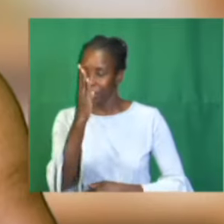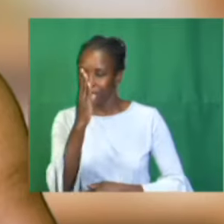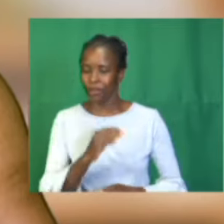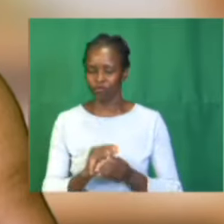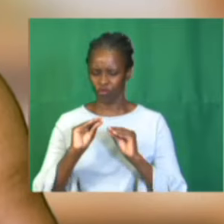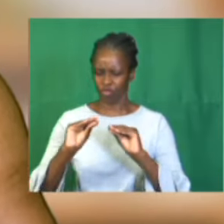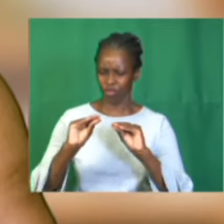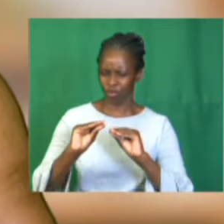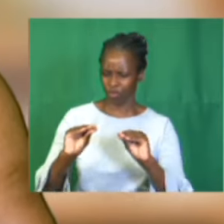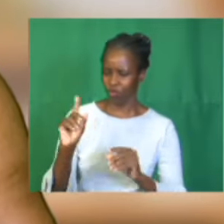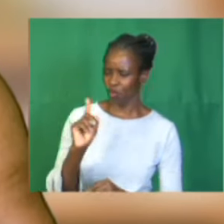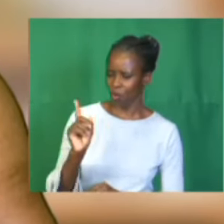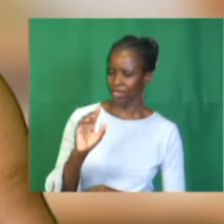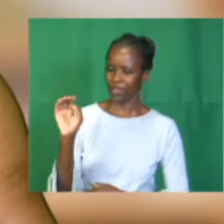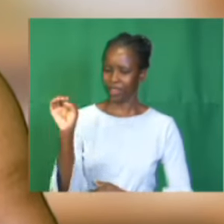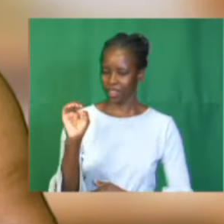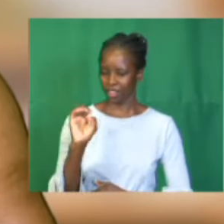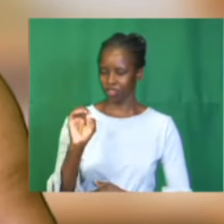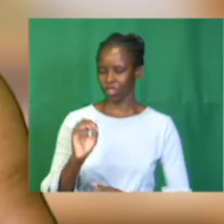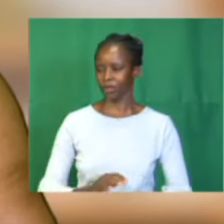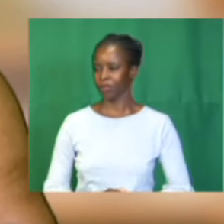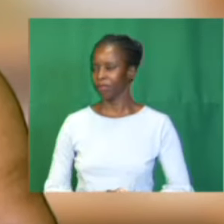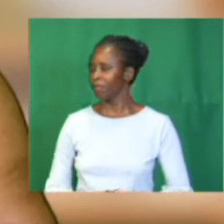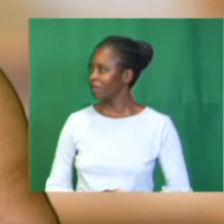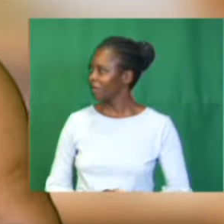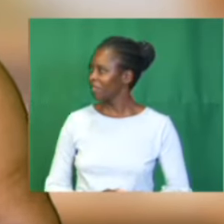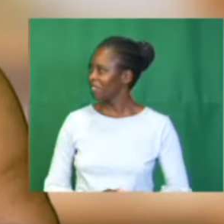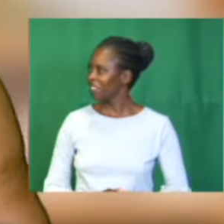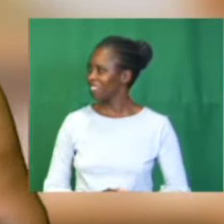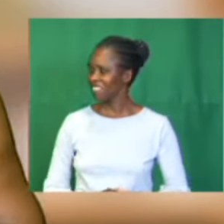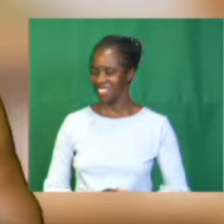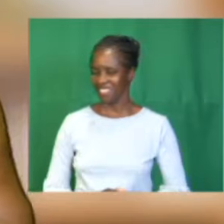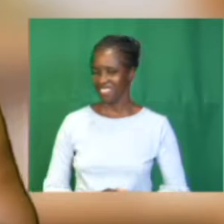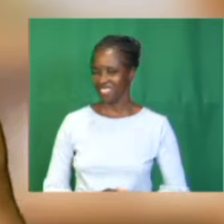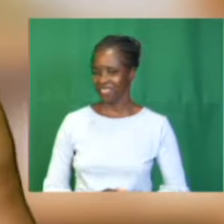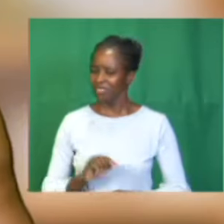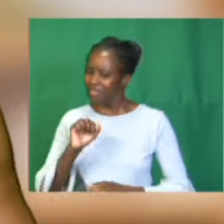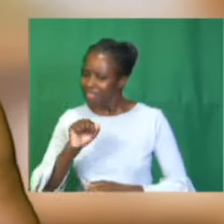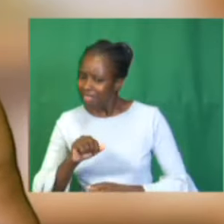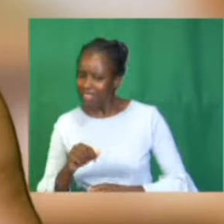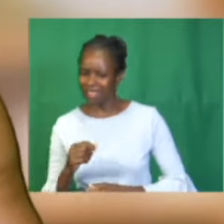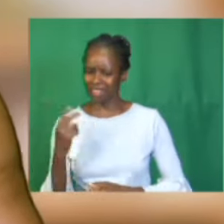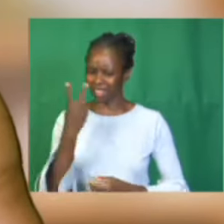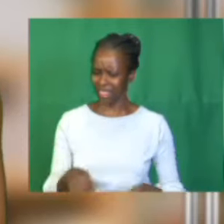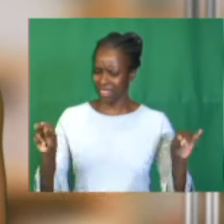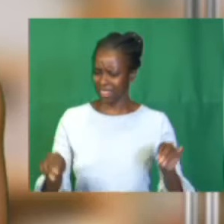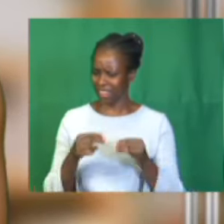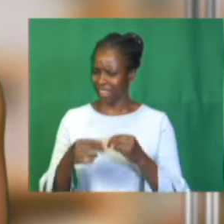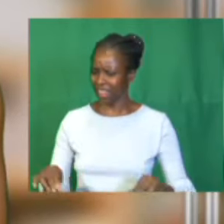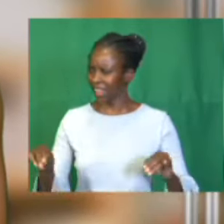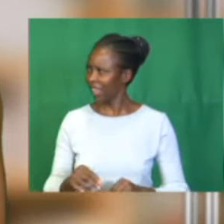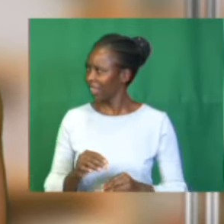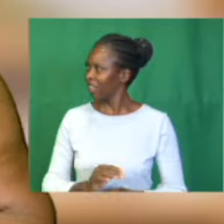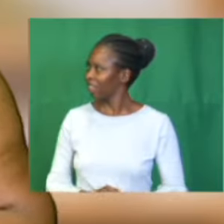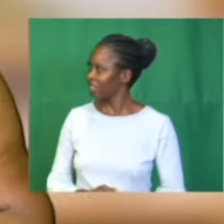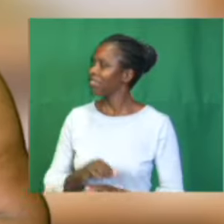us through for English language. Well, ma'am, do you sing? You look like a singer to me. Do you sing? Yes, I do sing at church. Oh, okay. Yes. Which church do you go to?